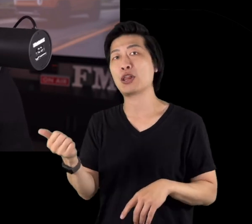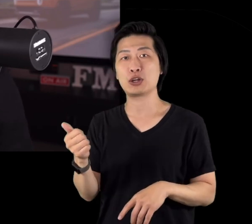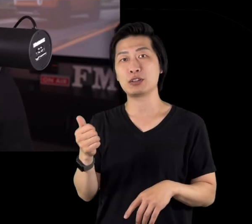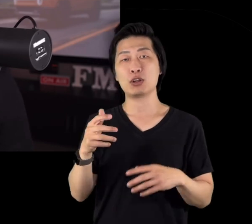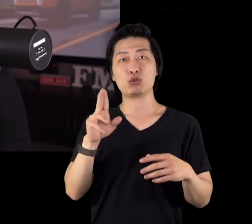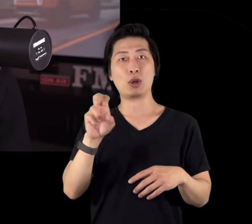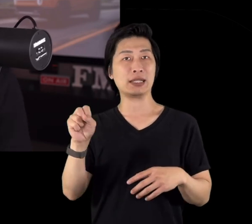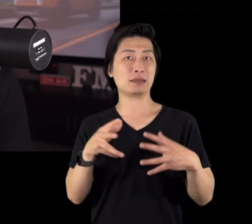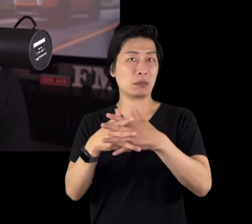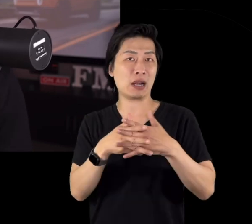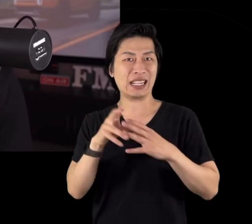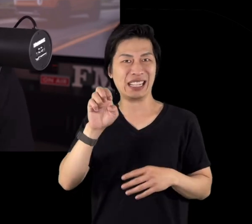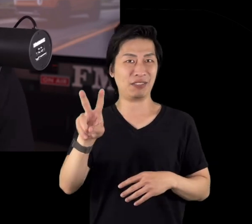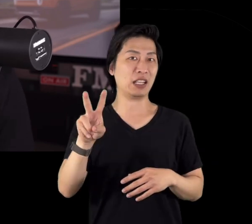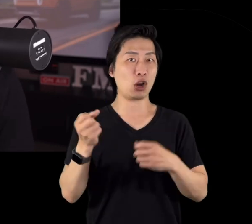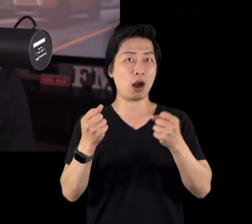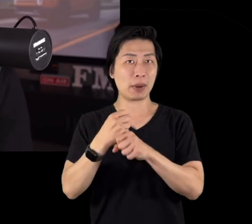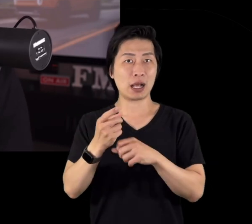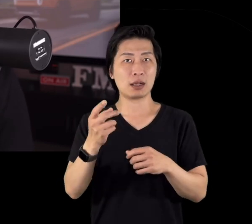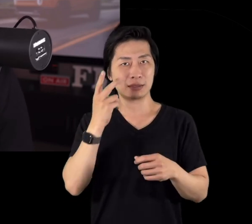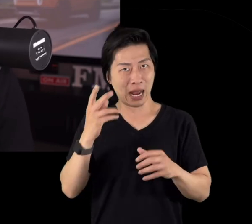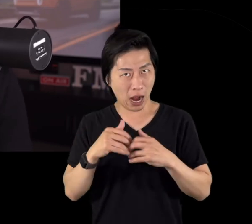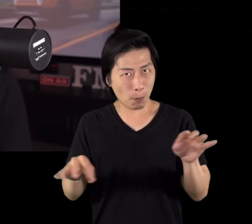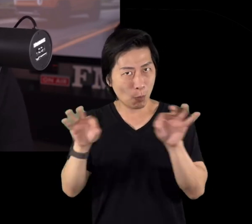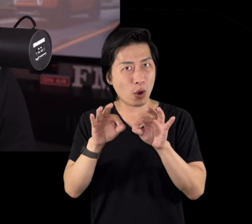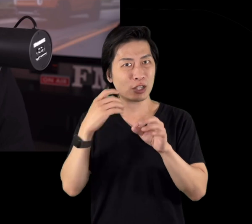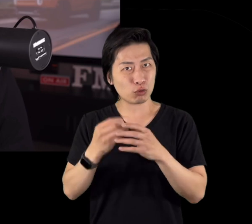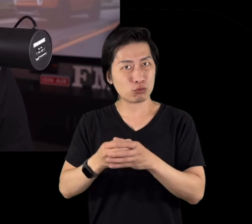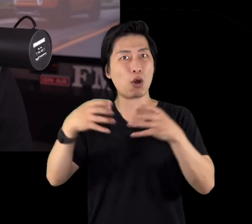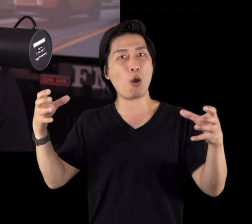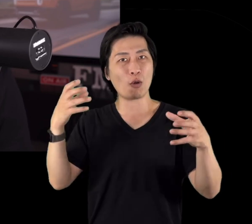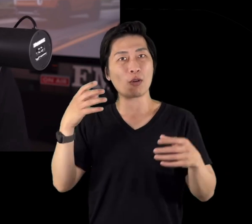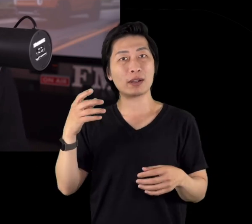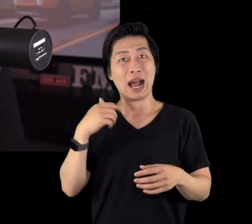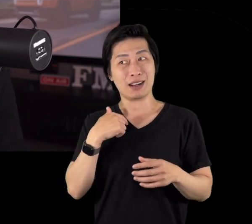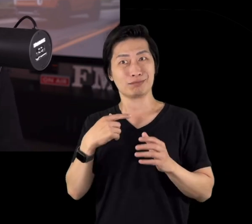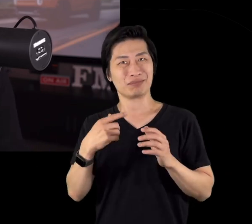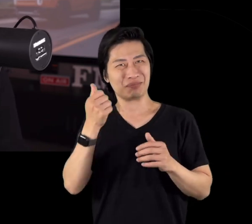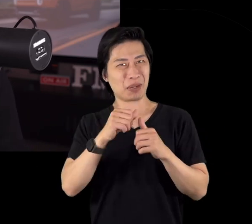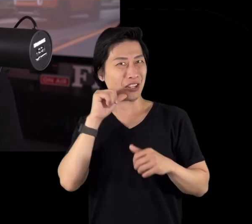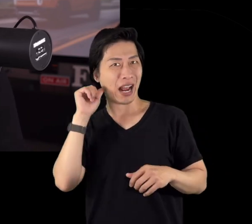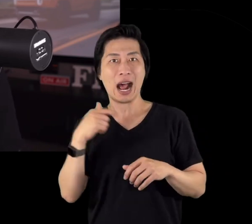automaker, an EV automaker, just to really highlight how important it is to grow as a new EV maker. Yesterday, I